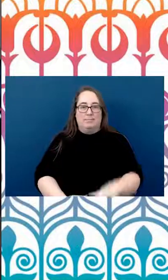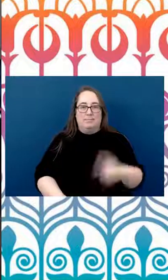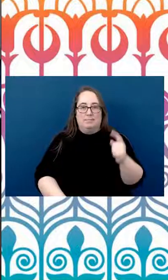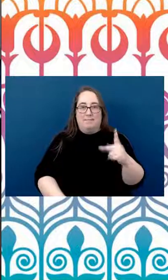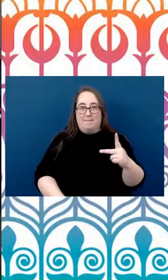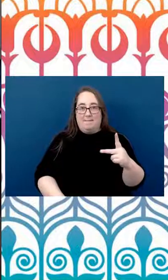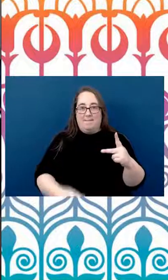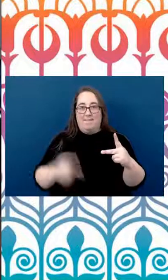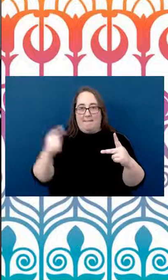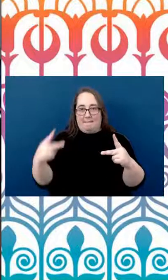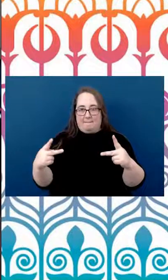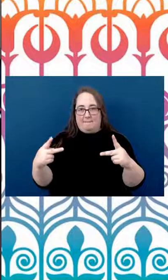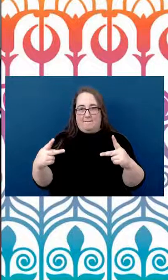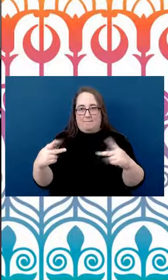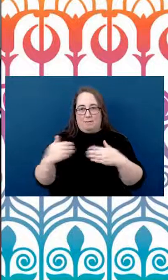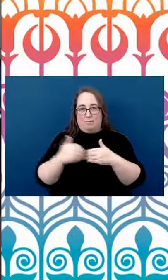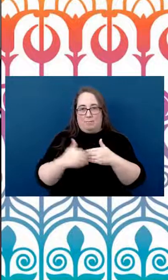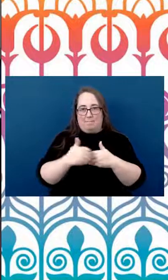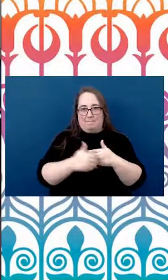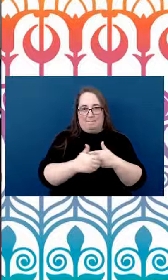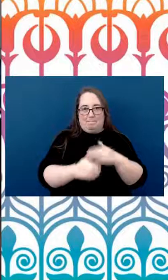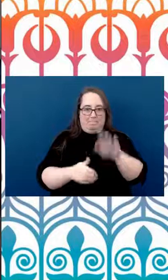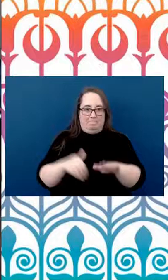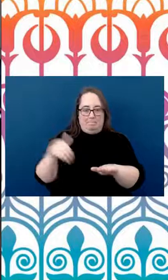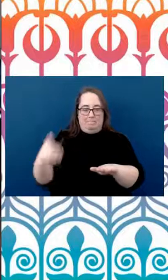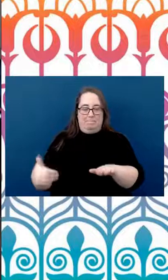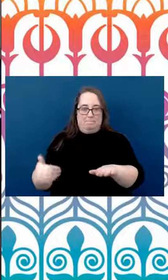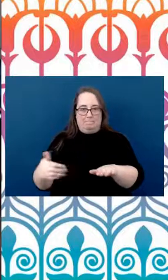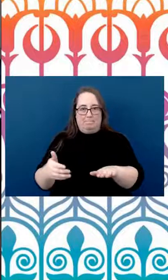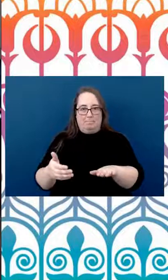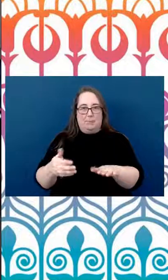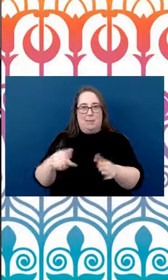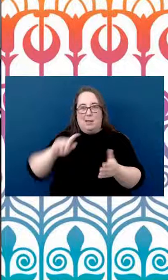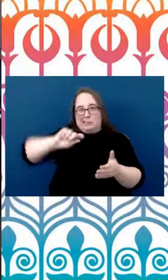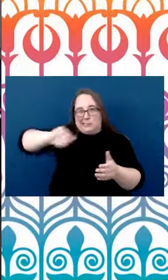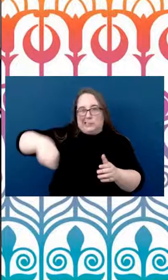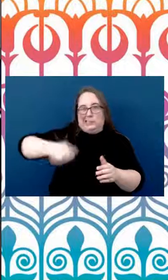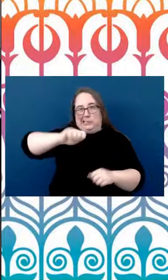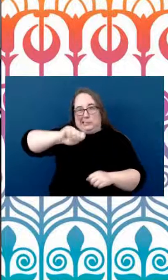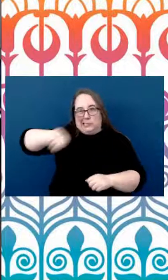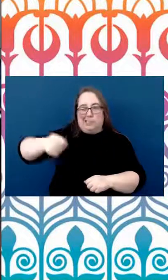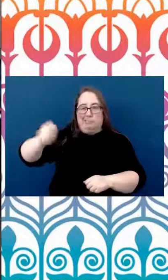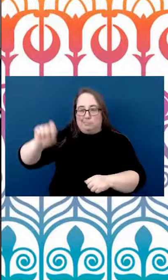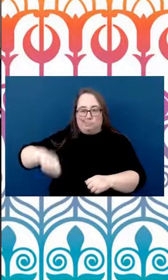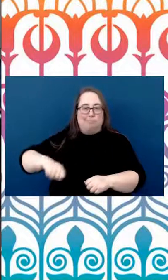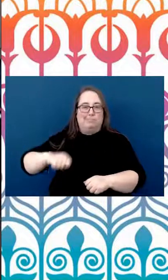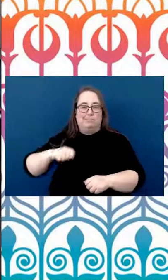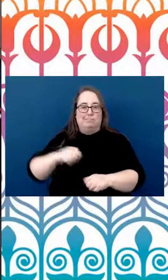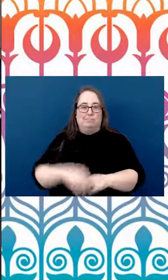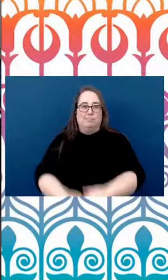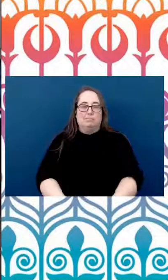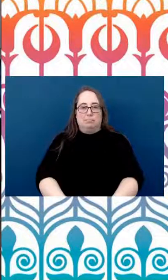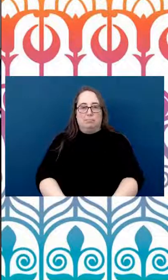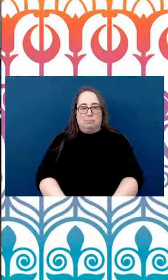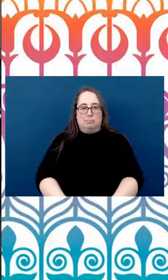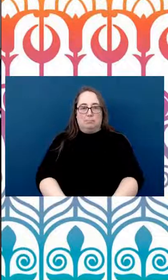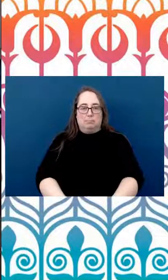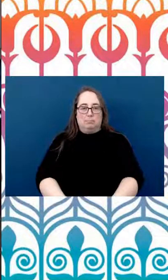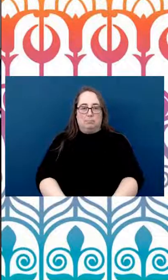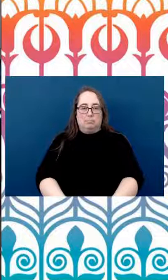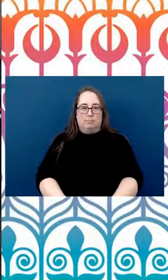side, half on this side. I'm going to scrape it out because avocado is precious.